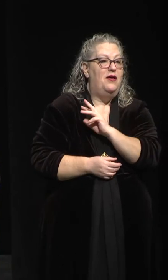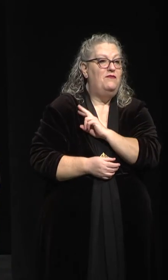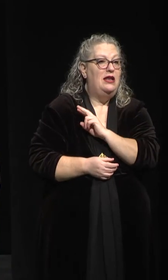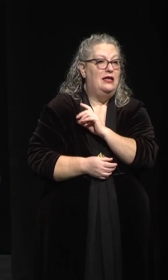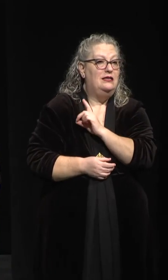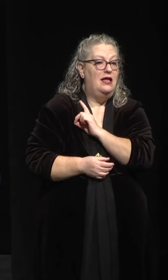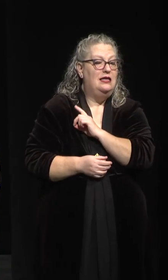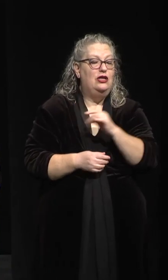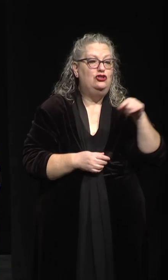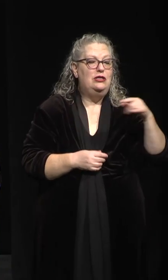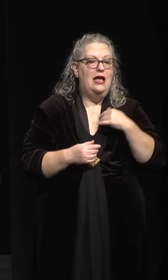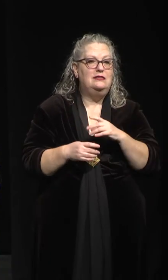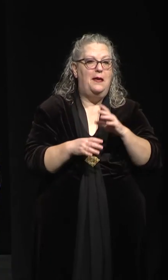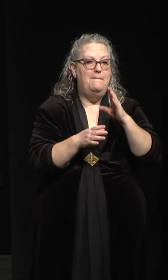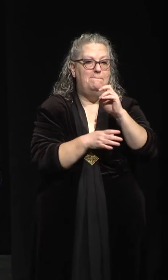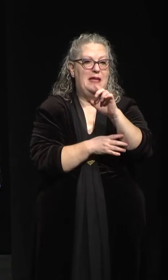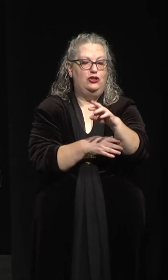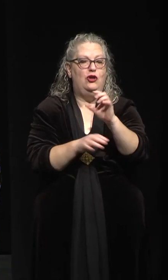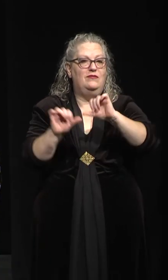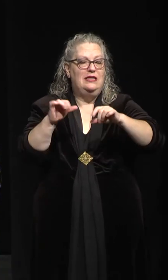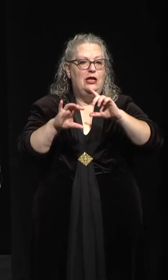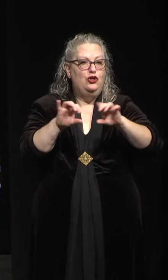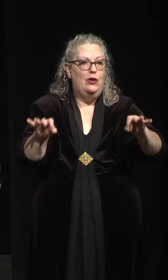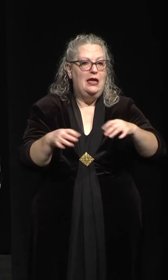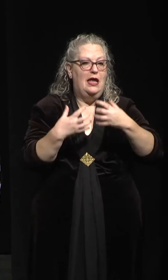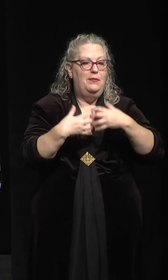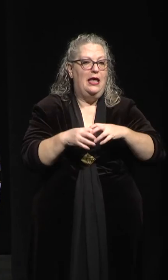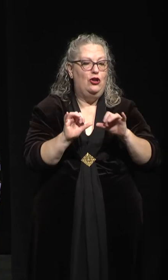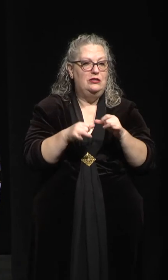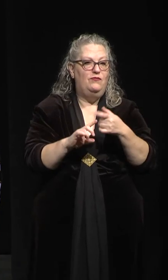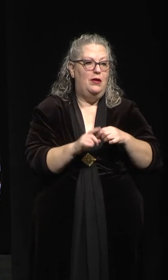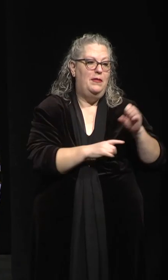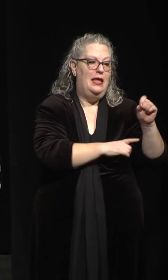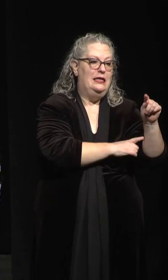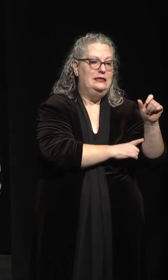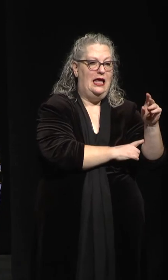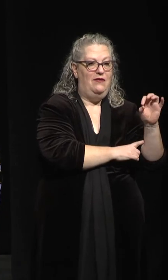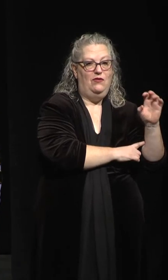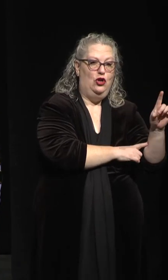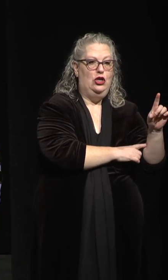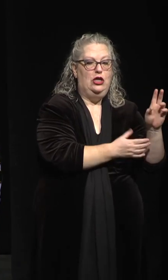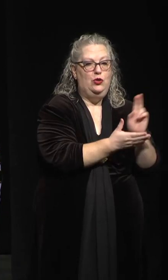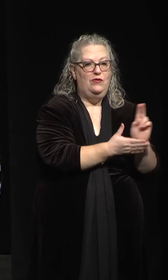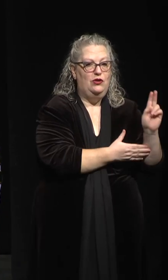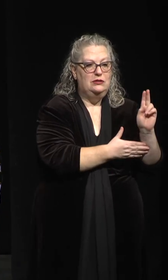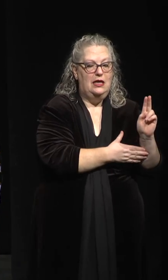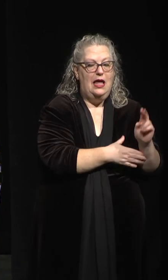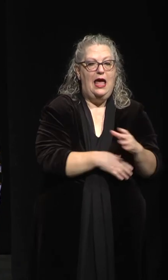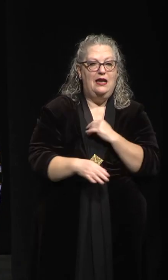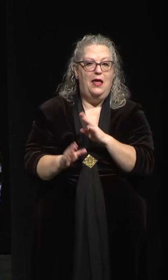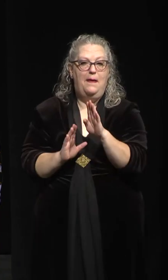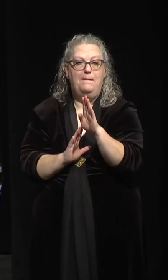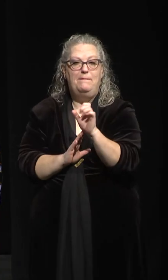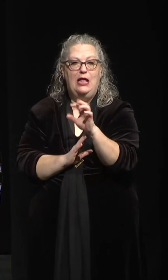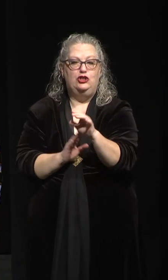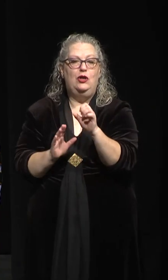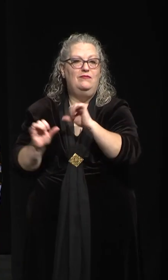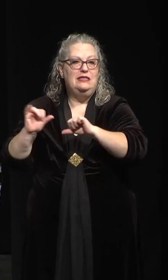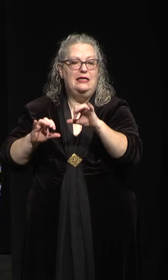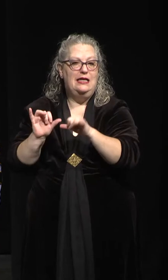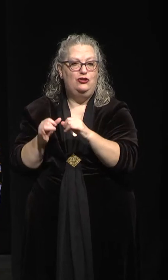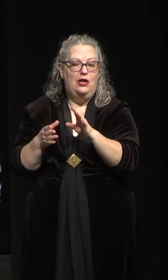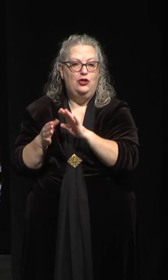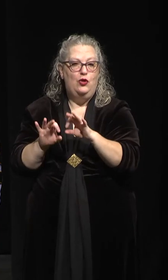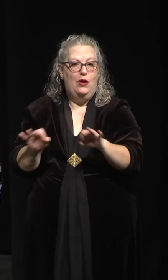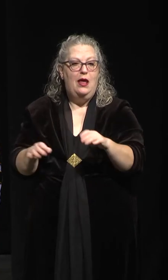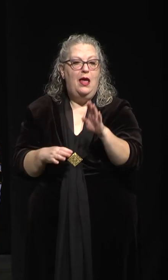a Master of Science degree in Mechanical Engineering from Stanford University and a Bachelor of Science Engineering degree